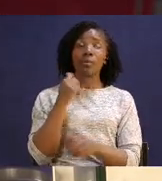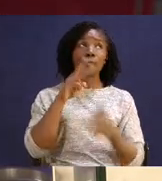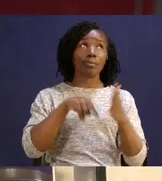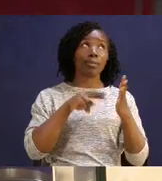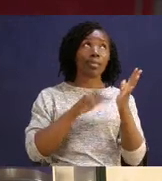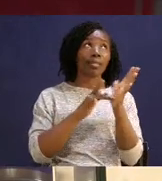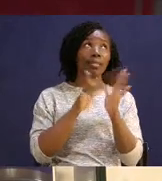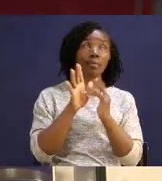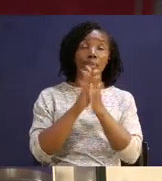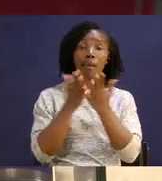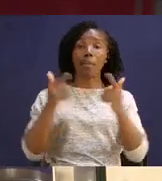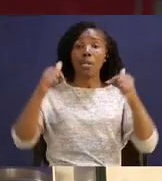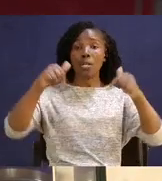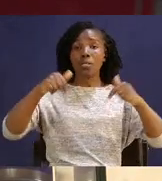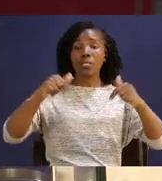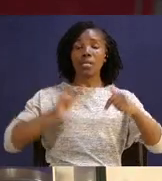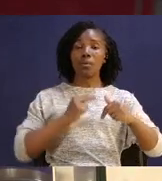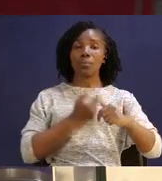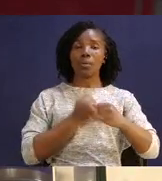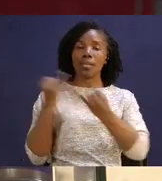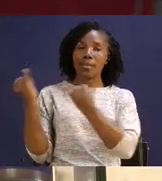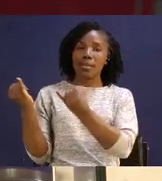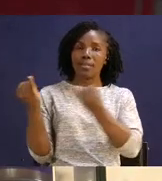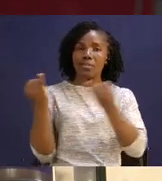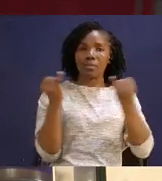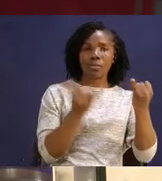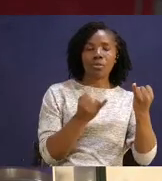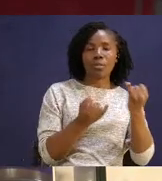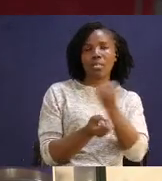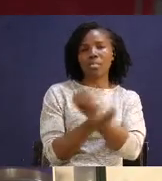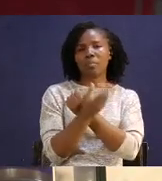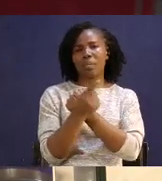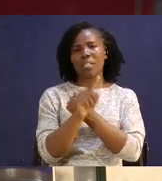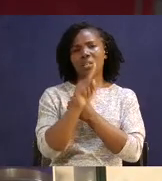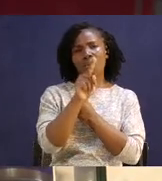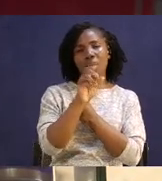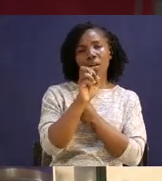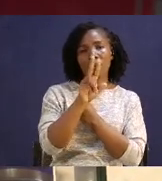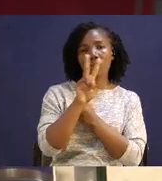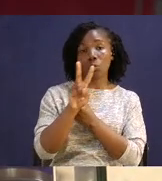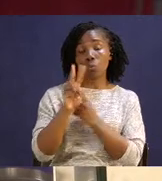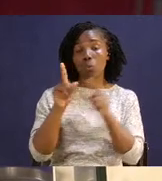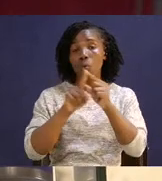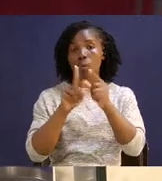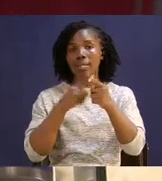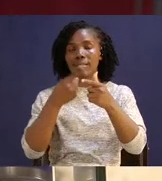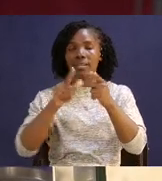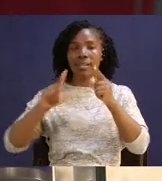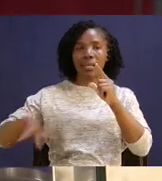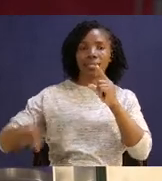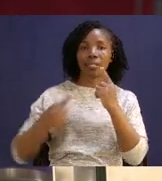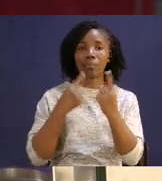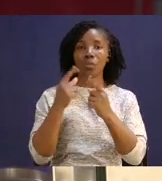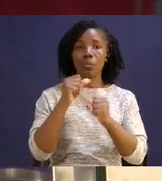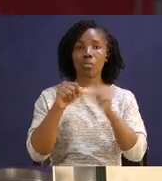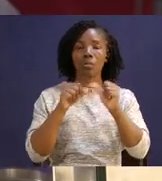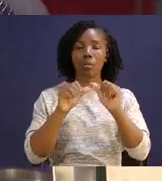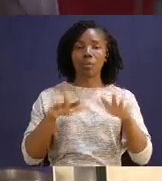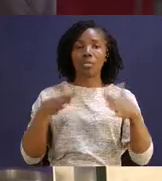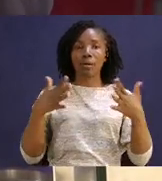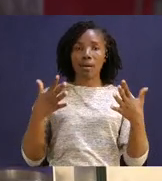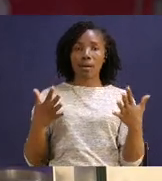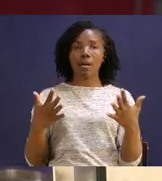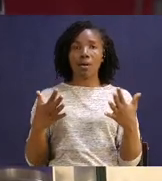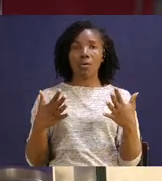passage here. Today, we are just introducing, defining one or two words. And then later, we'll be talking about how to get